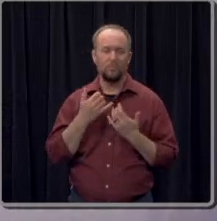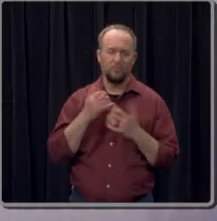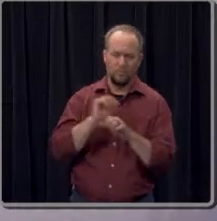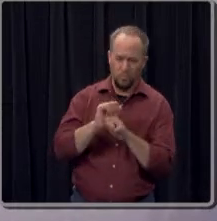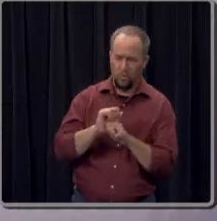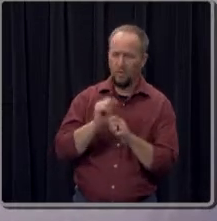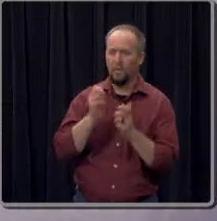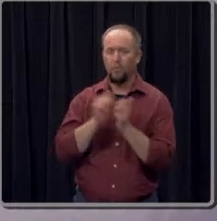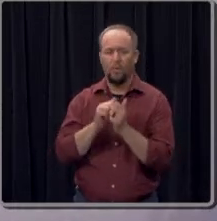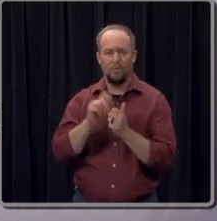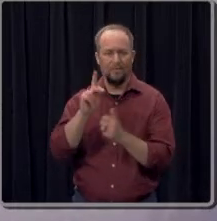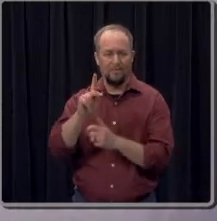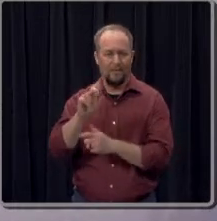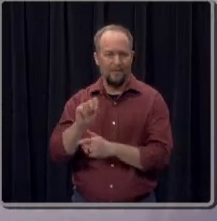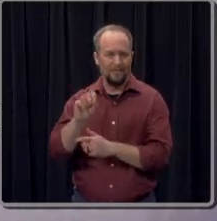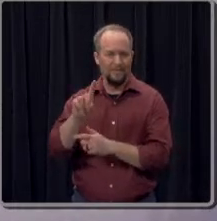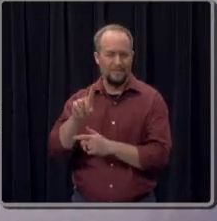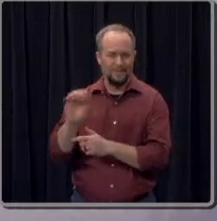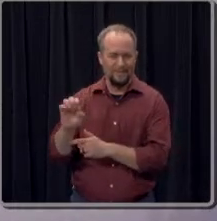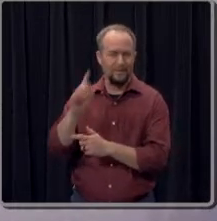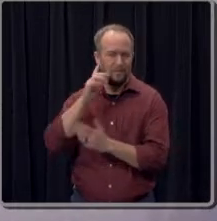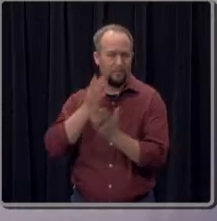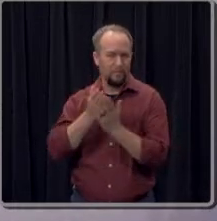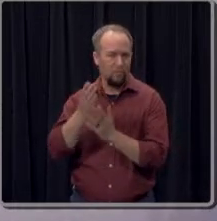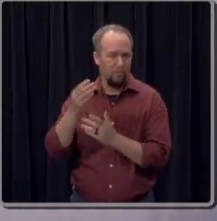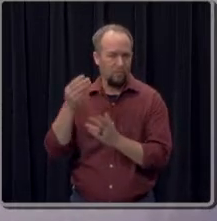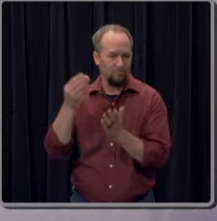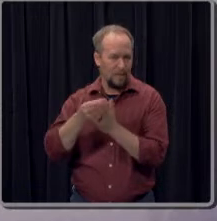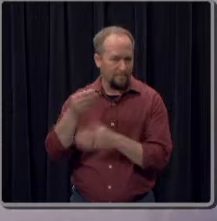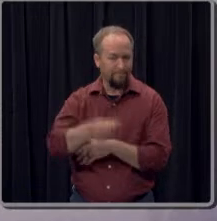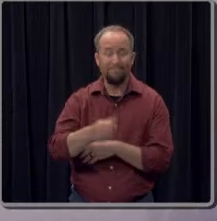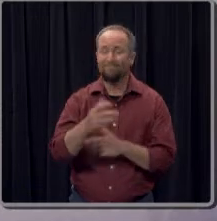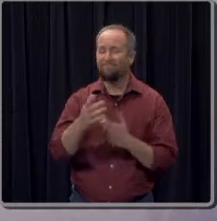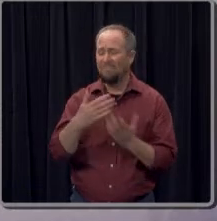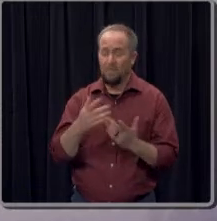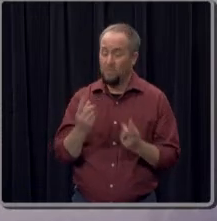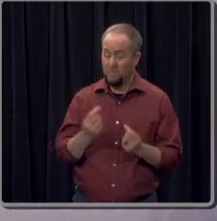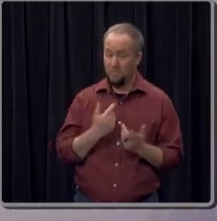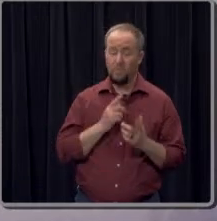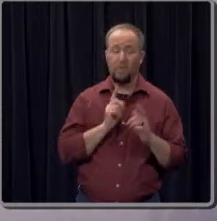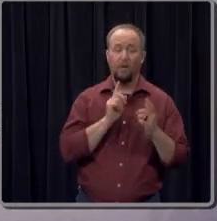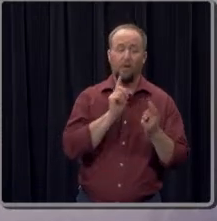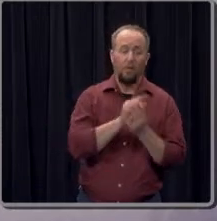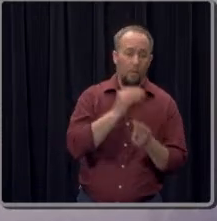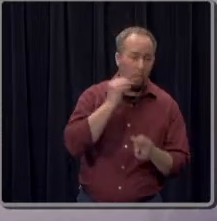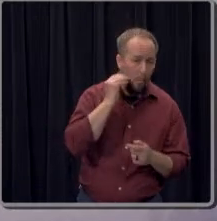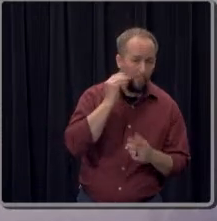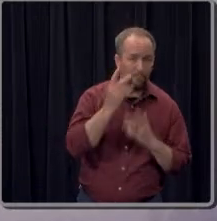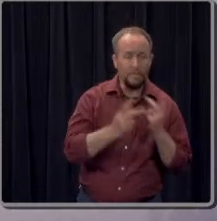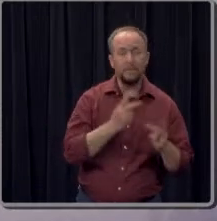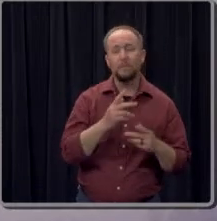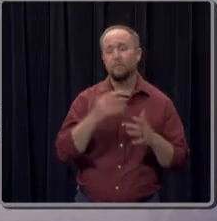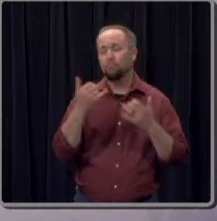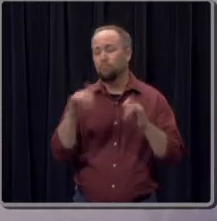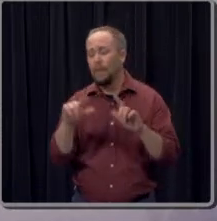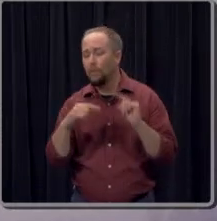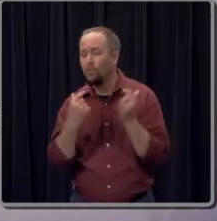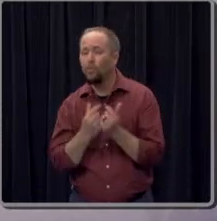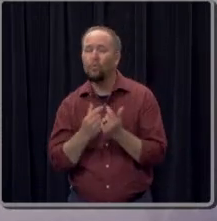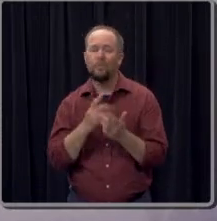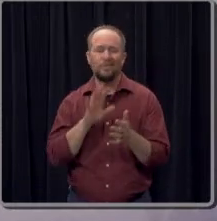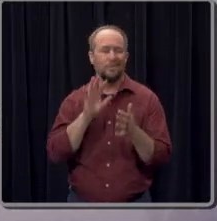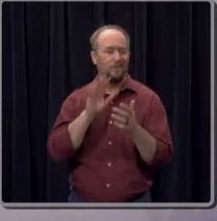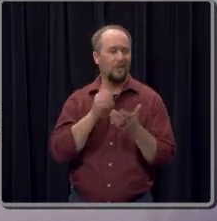to be able to serve more families. But they're serving families through personal home visits, group connections, play groups, and then connecting families